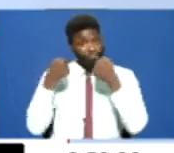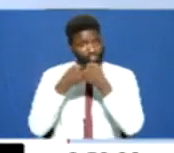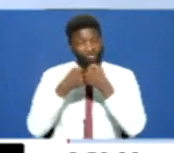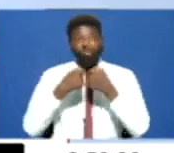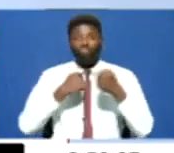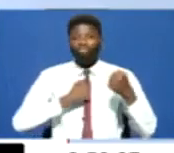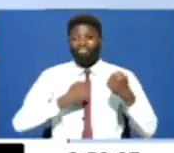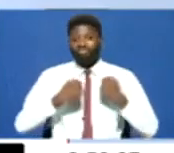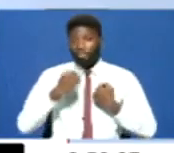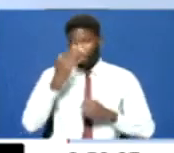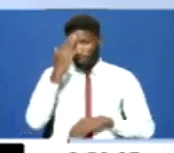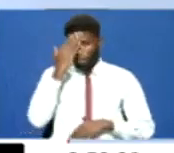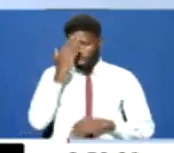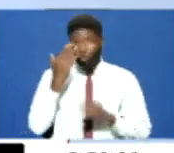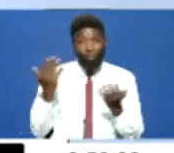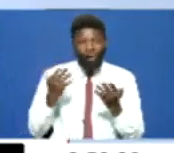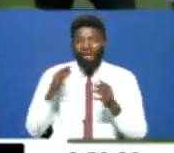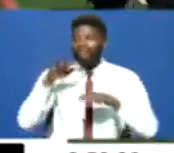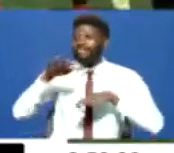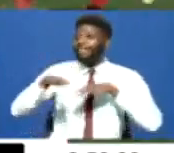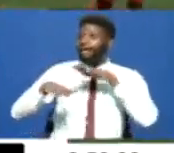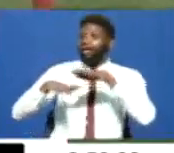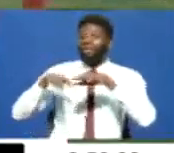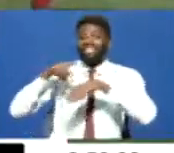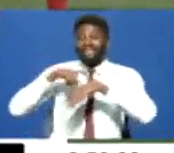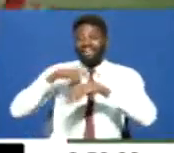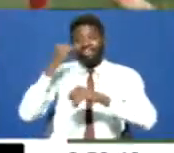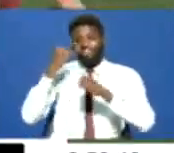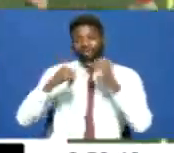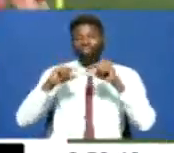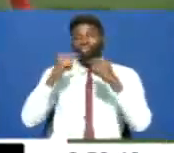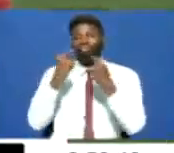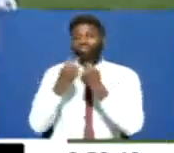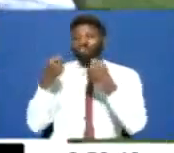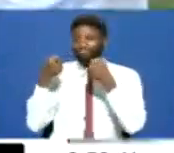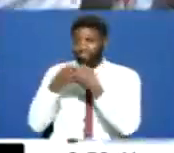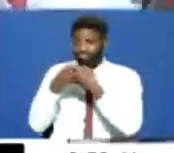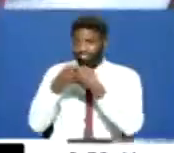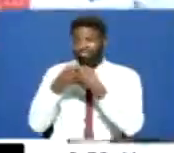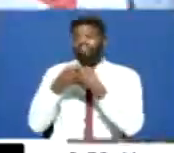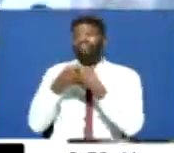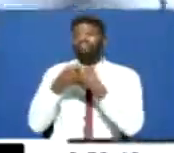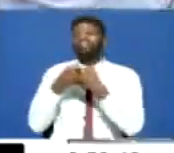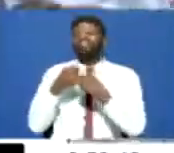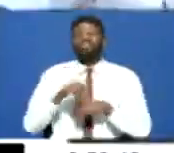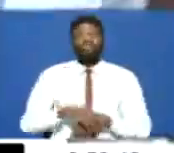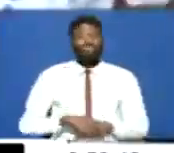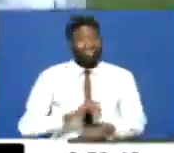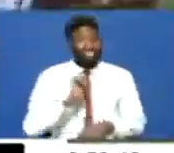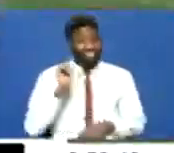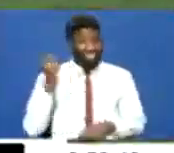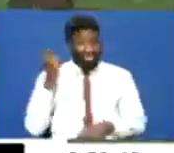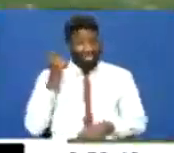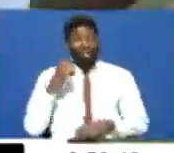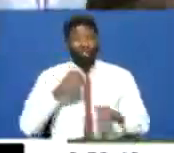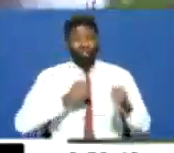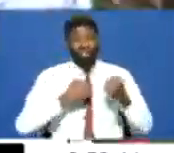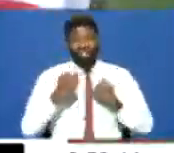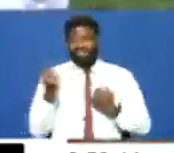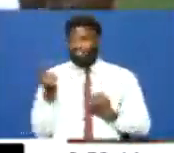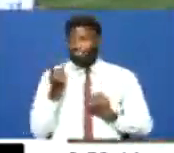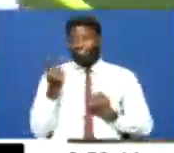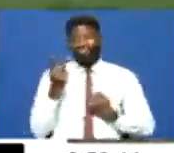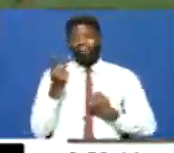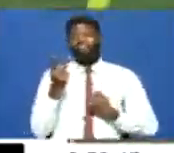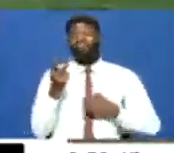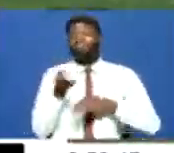At Nyayo National Stadium in the last group match of the World Cup qualifiers. Both Kenya and Rwanda are already out of the race for Qatar, which makes